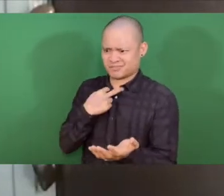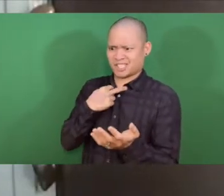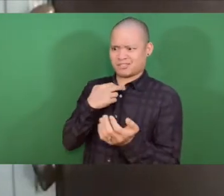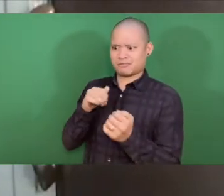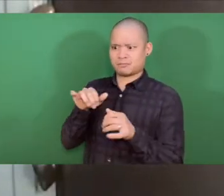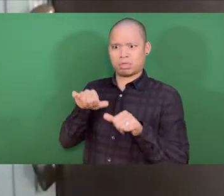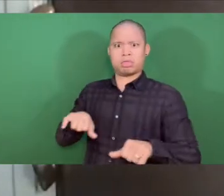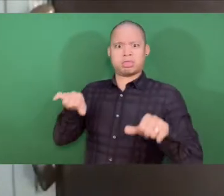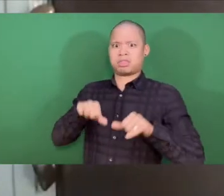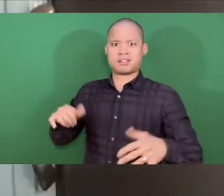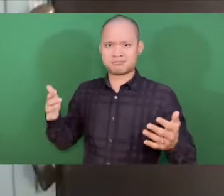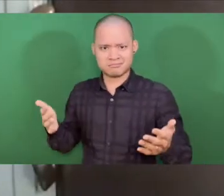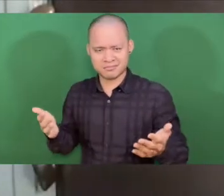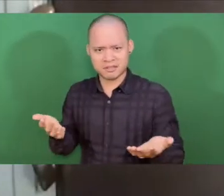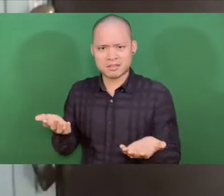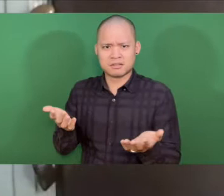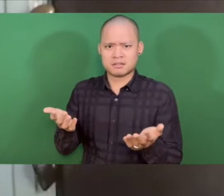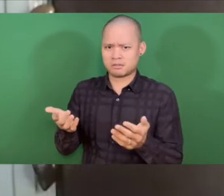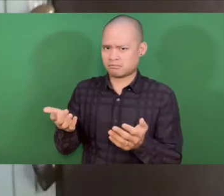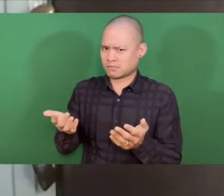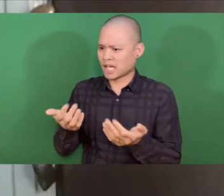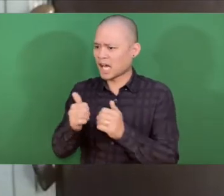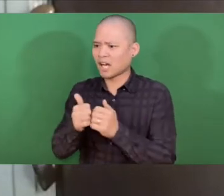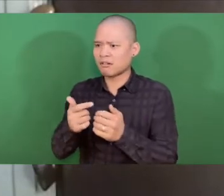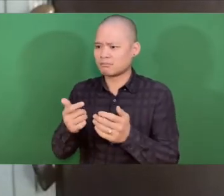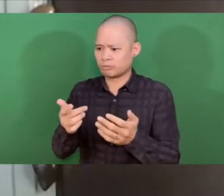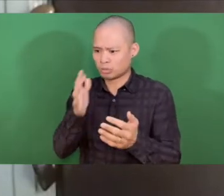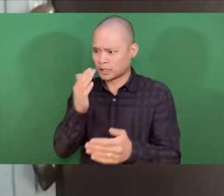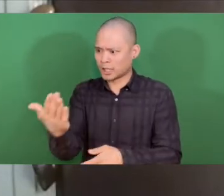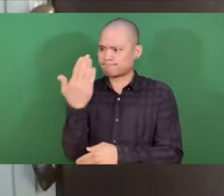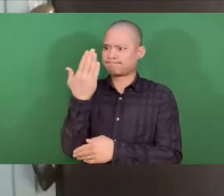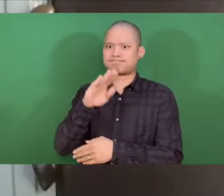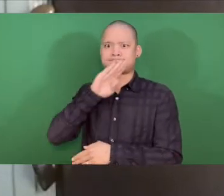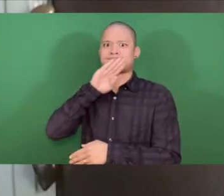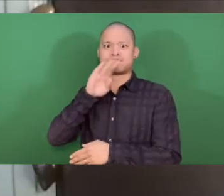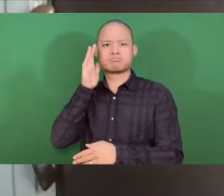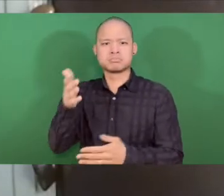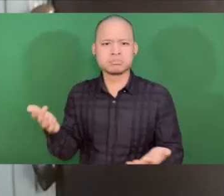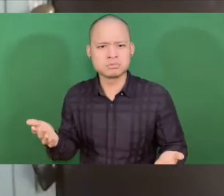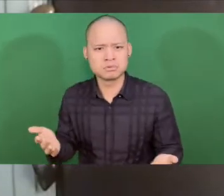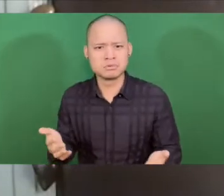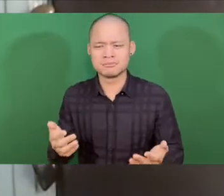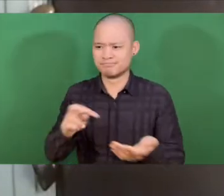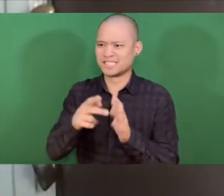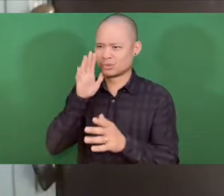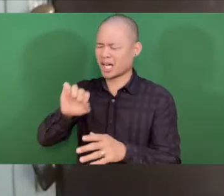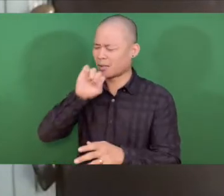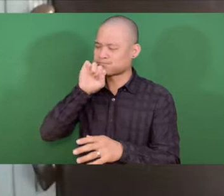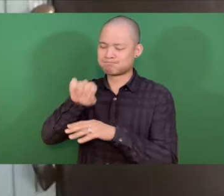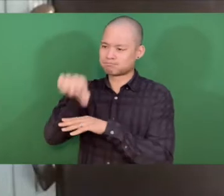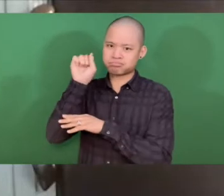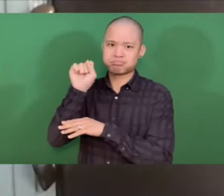whatever problem is coming to steamroller over you. I used to call it